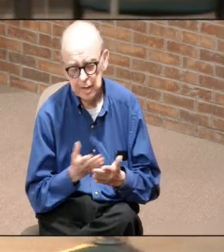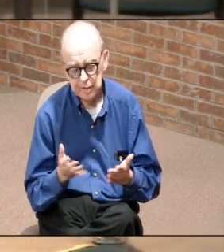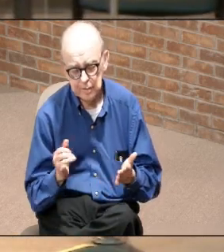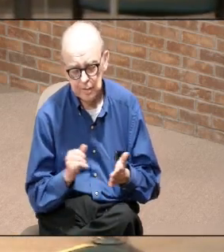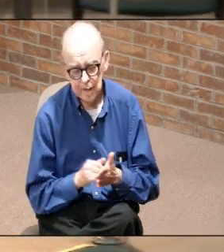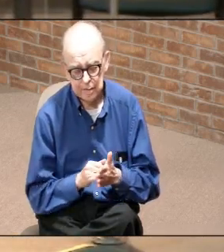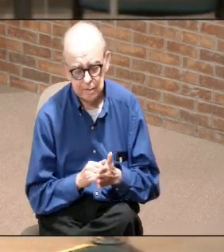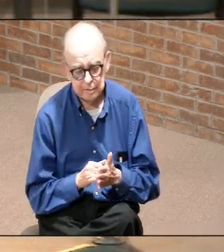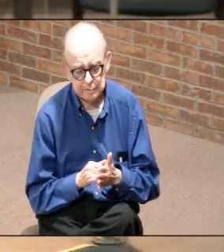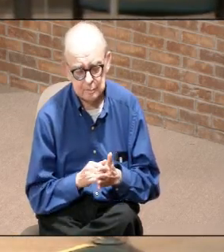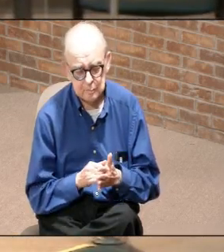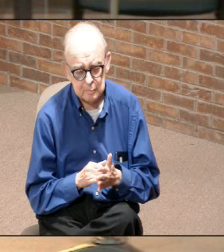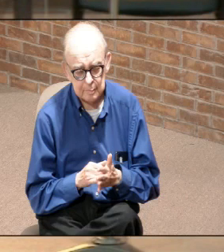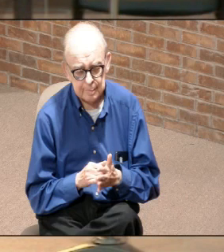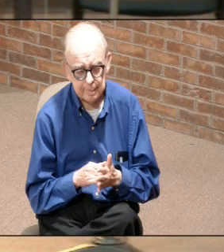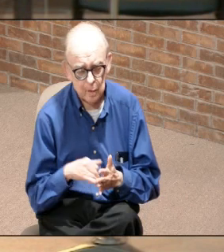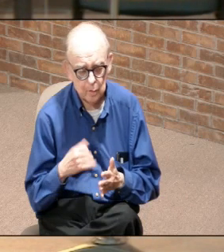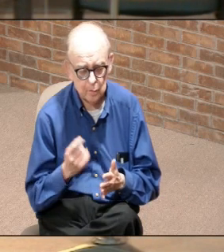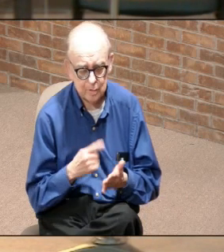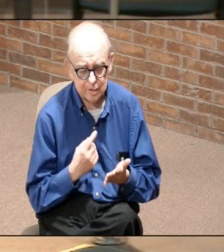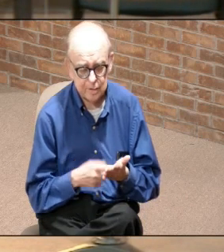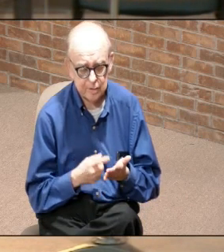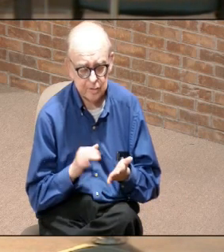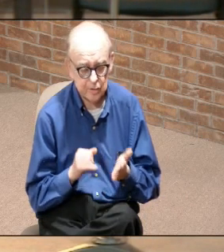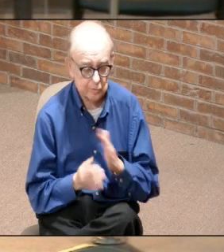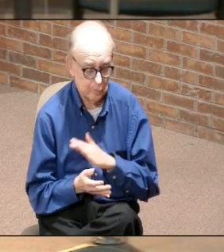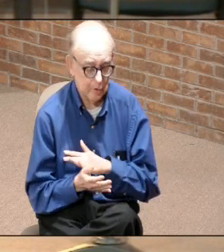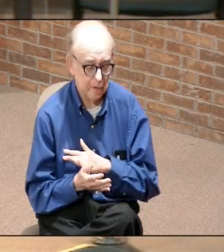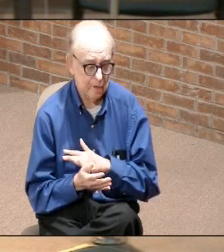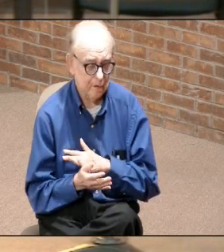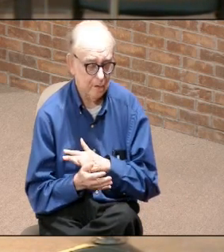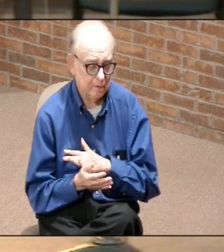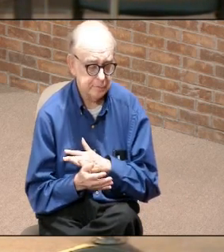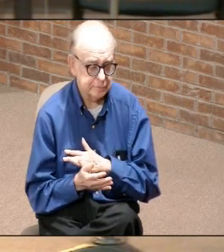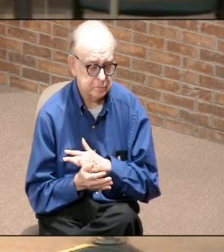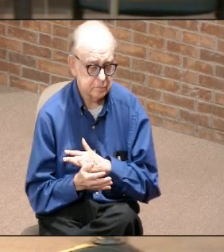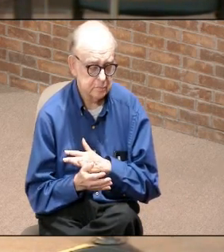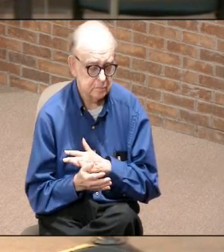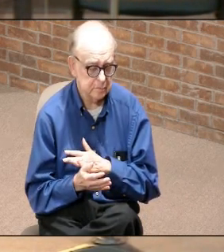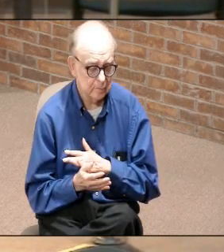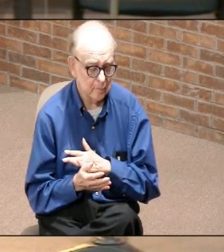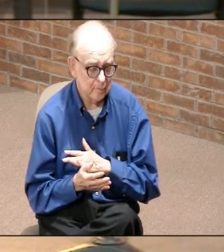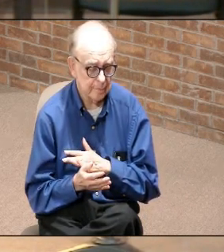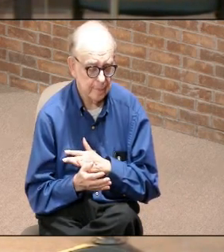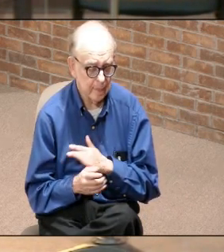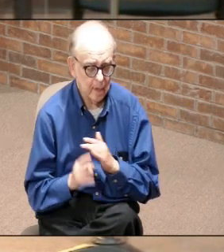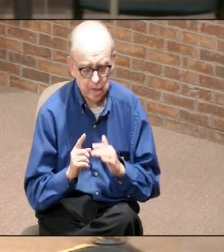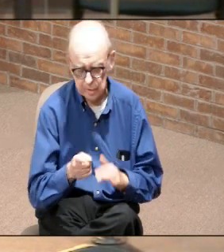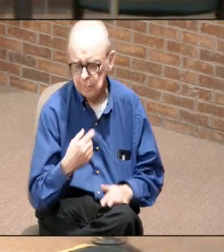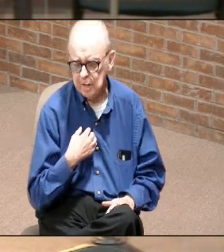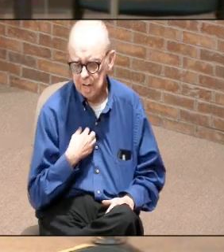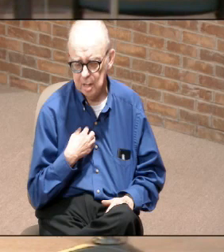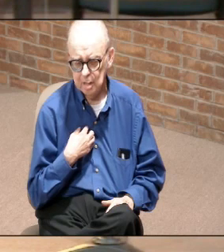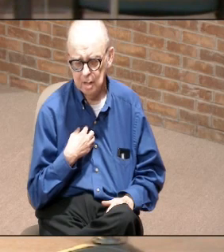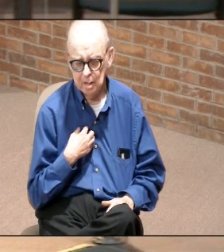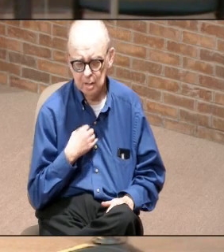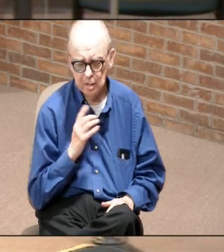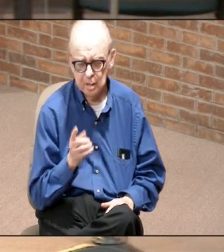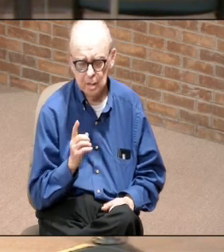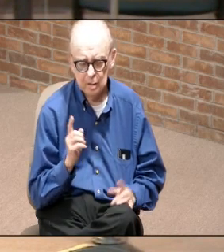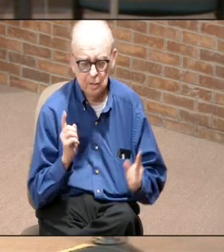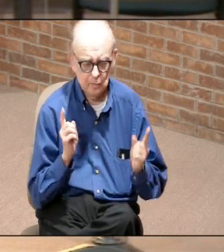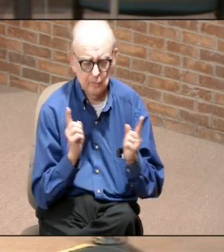that we're going to talk about this morning is that you and I are going to